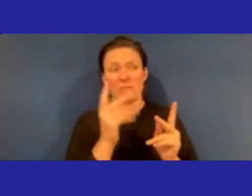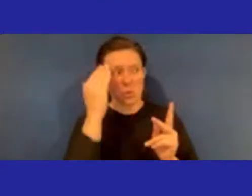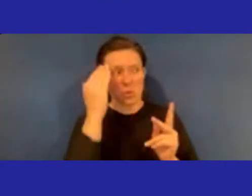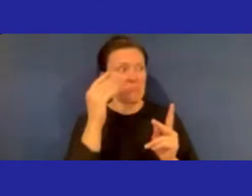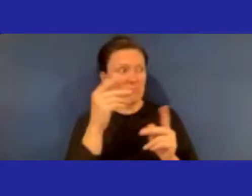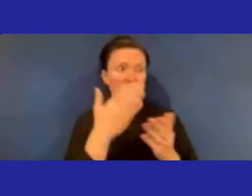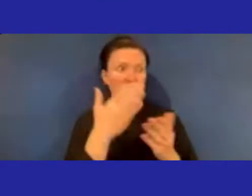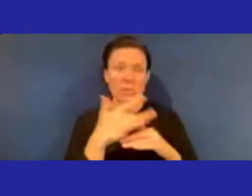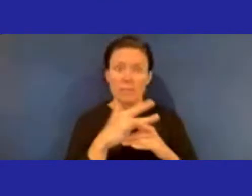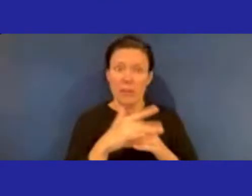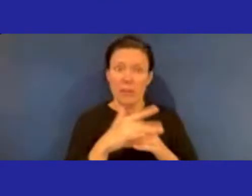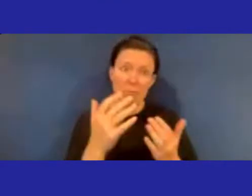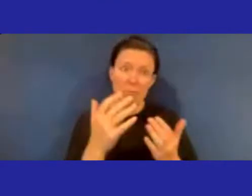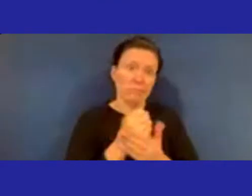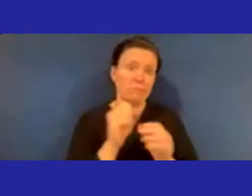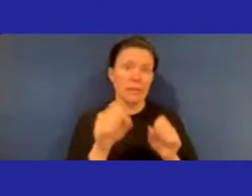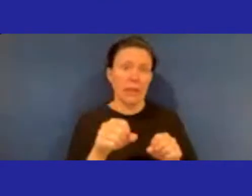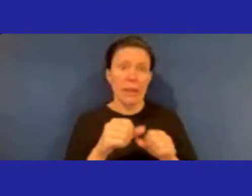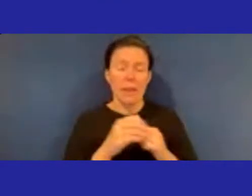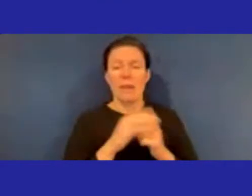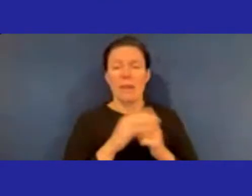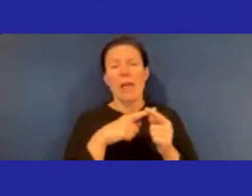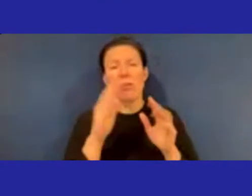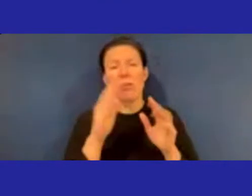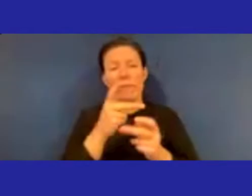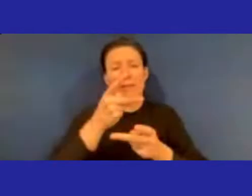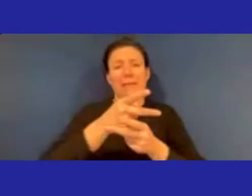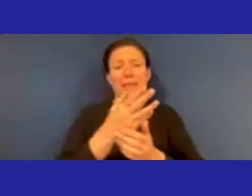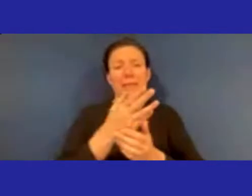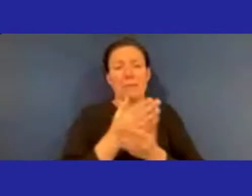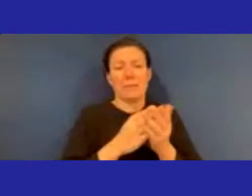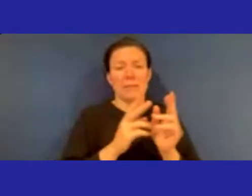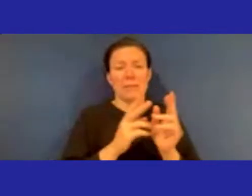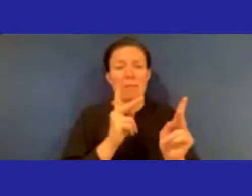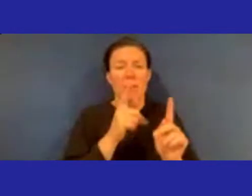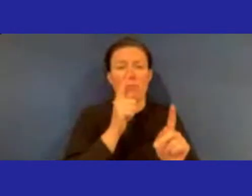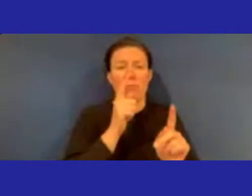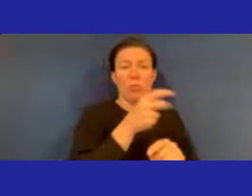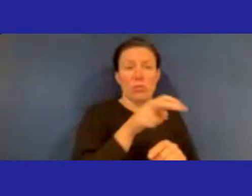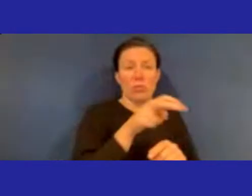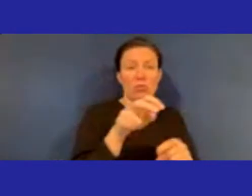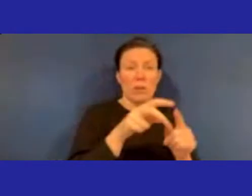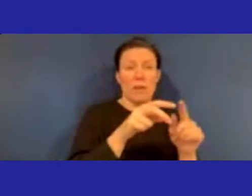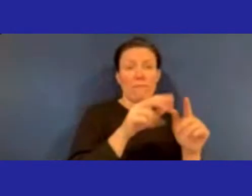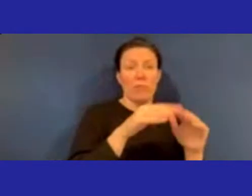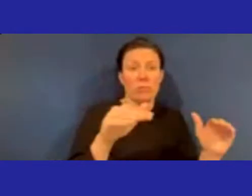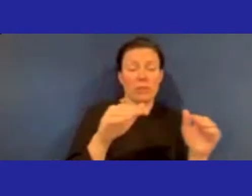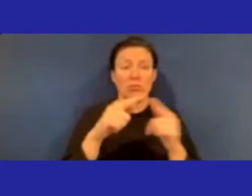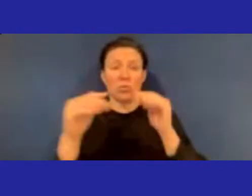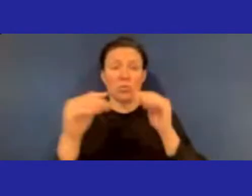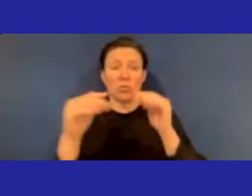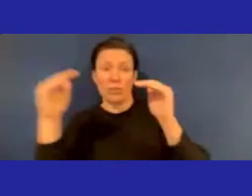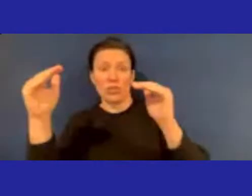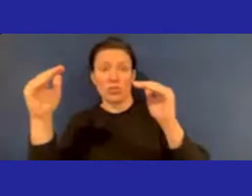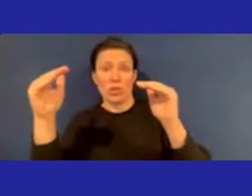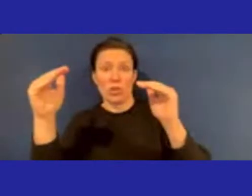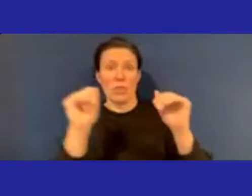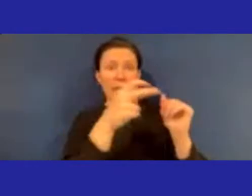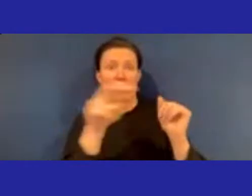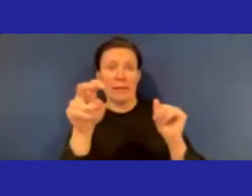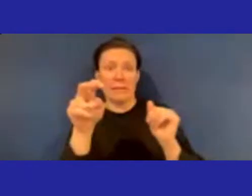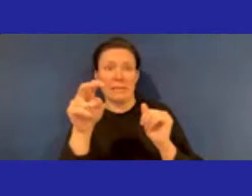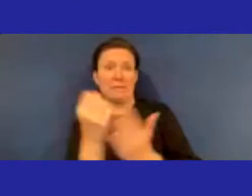it. And hopefully we can retain some of the people transitioning from pediatric care to adult care, because they feel that love lost immediately, I can